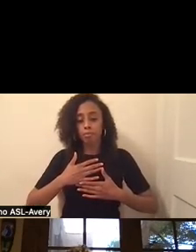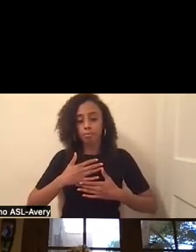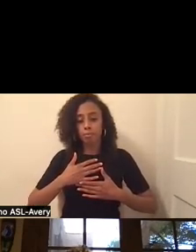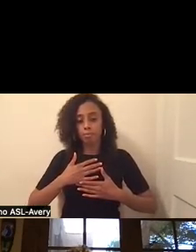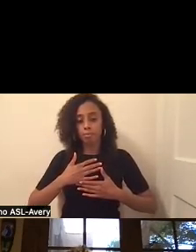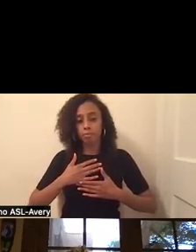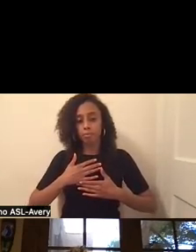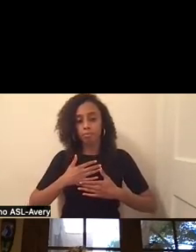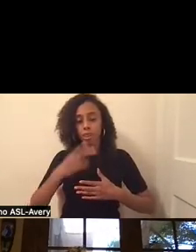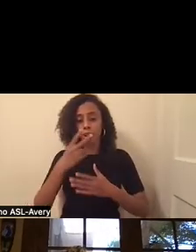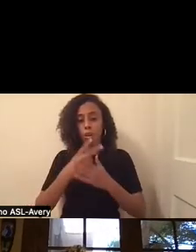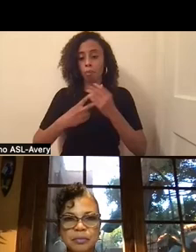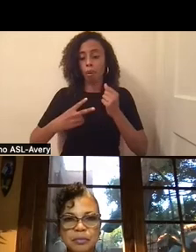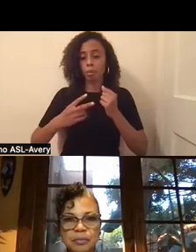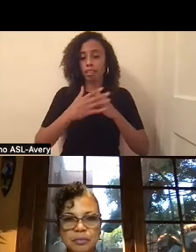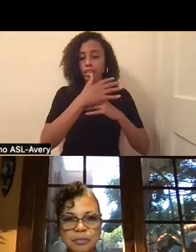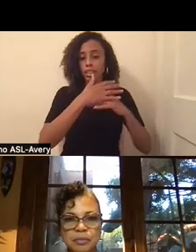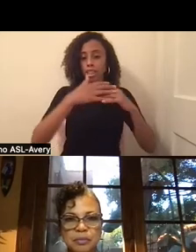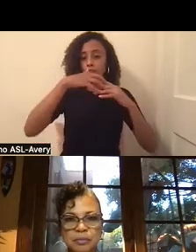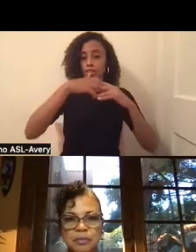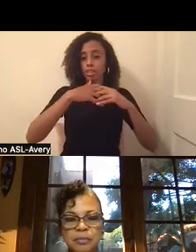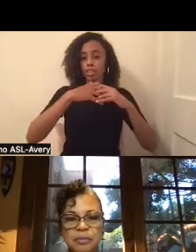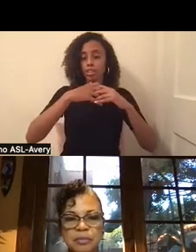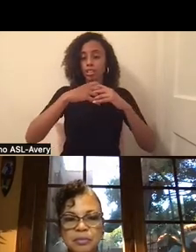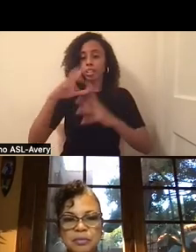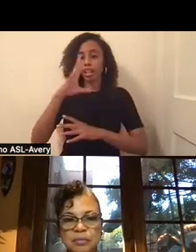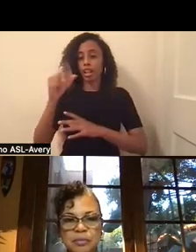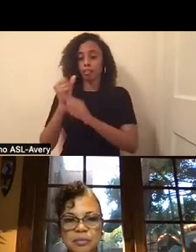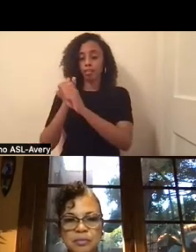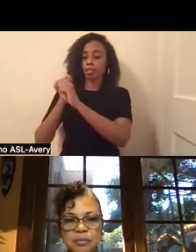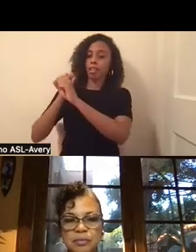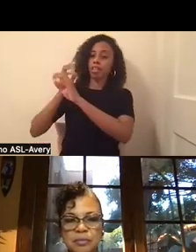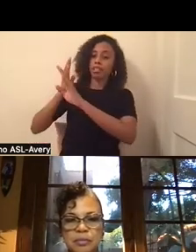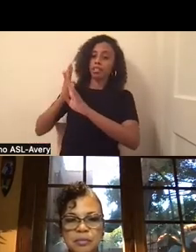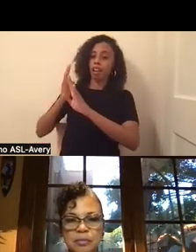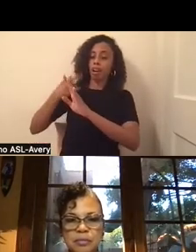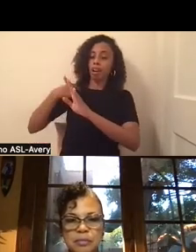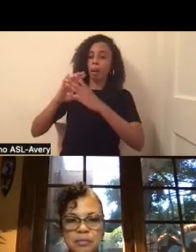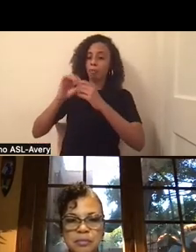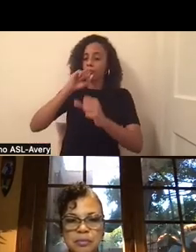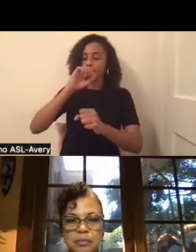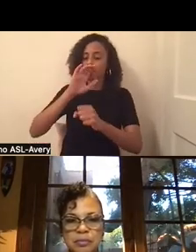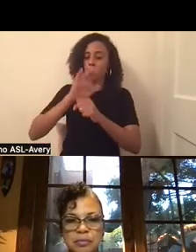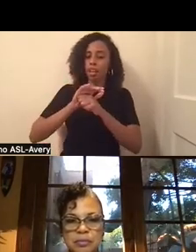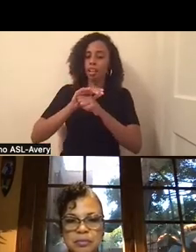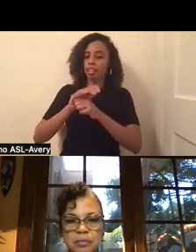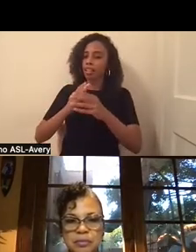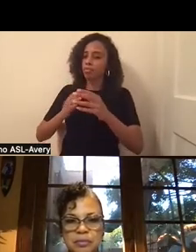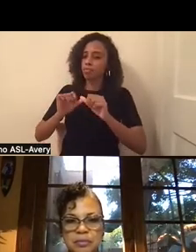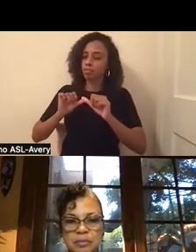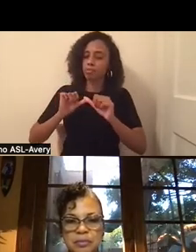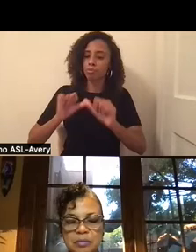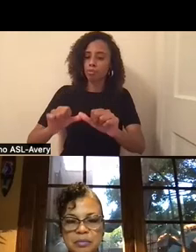To both our Indigenous and African forebears, we commit to the continued struggle for